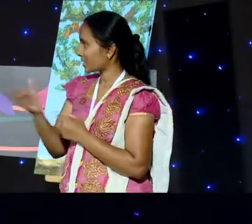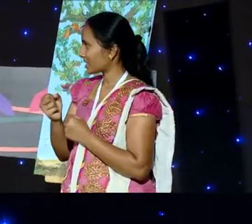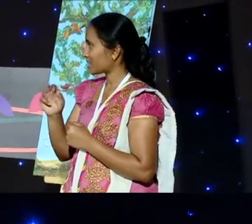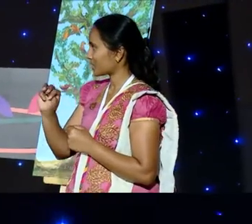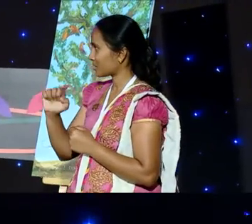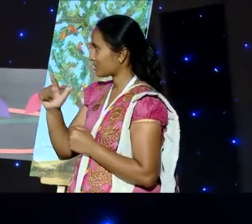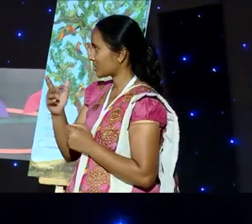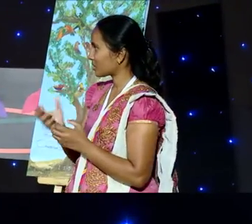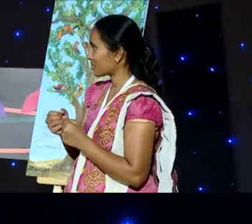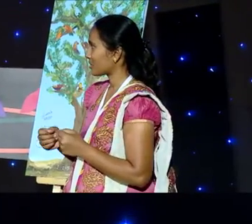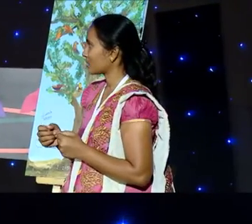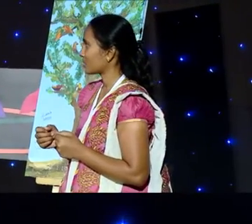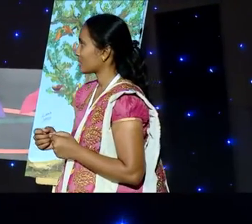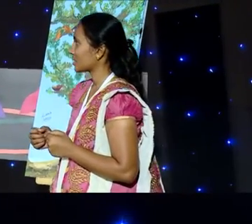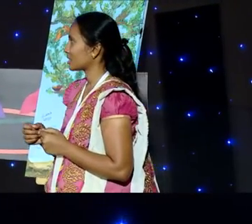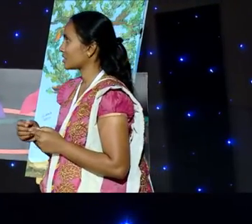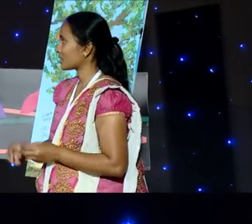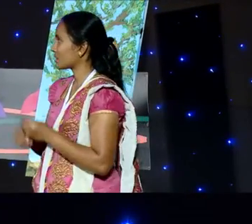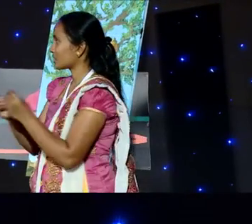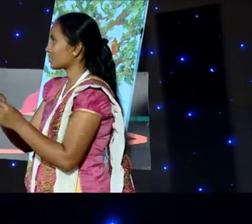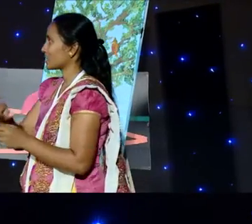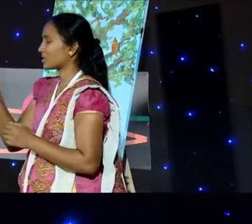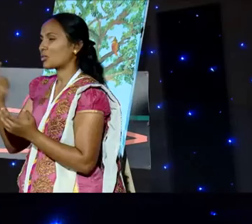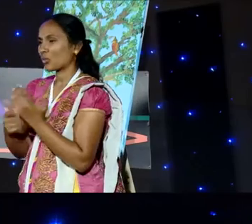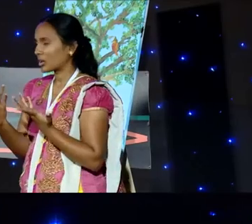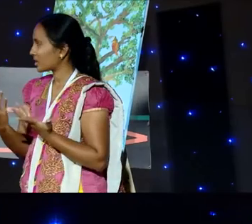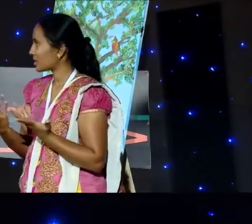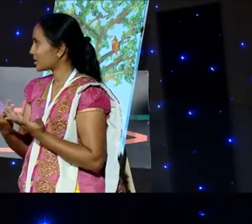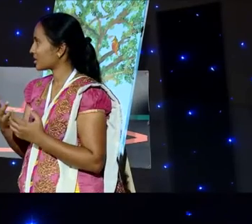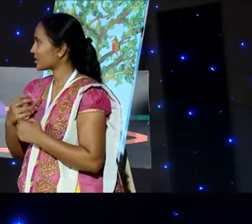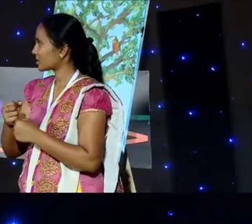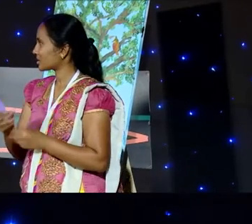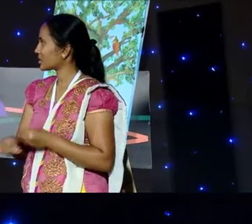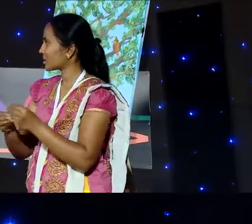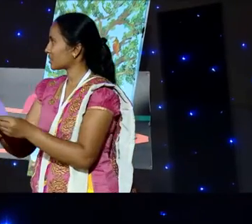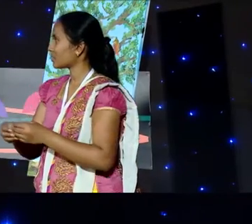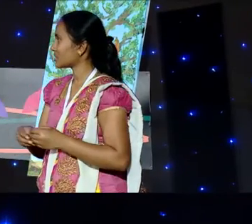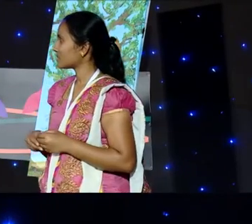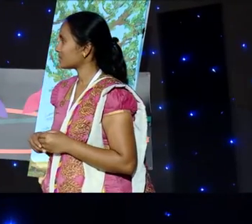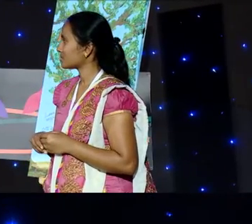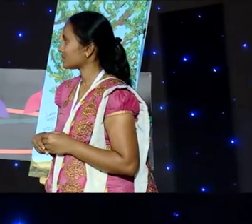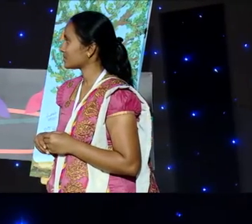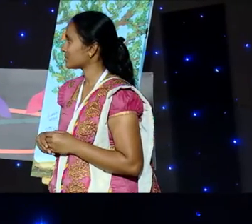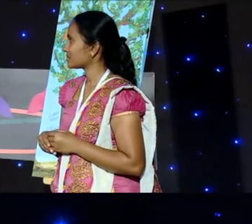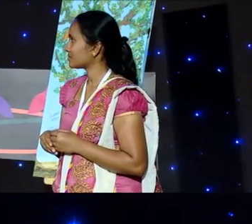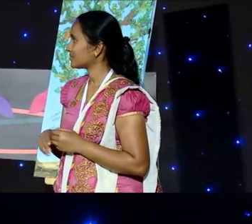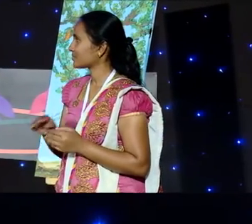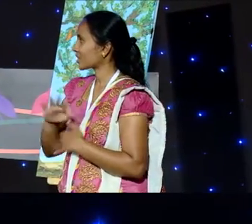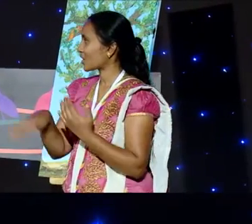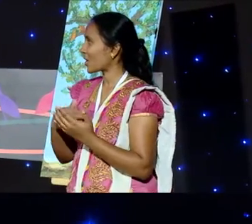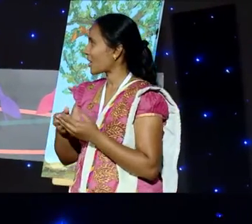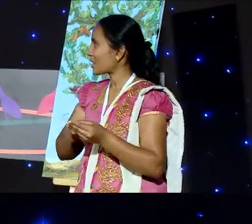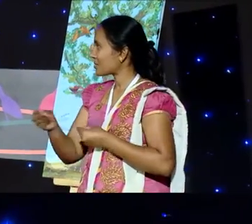have a chance to pay forward for somebody after you, whatever you want. You are trusted to pay forward. All the business school people, they come